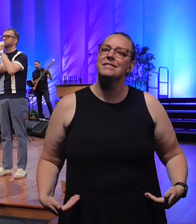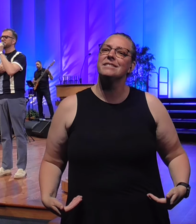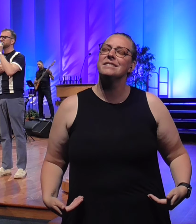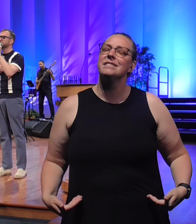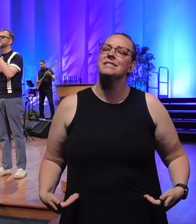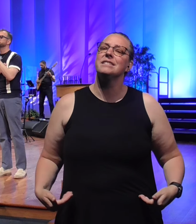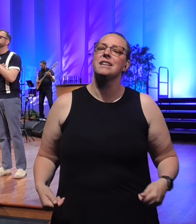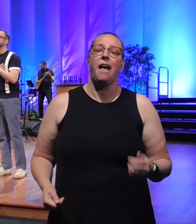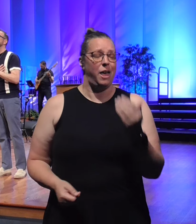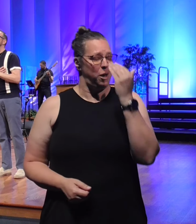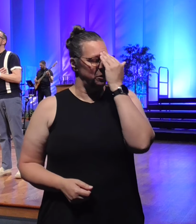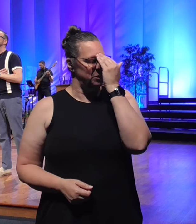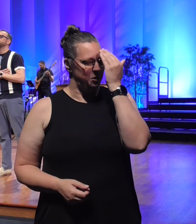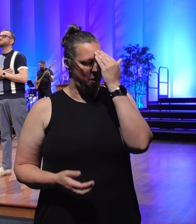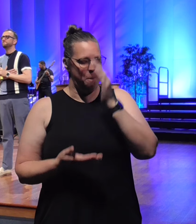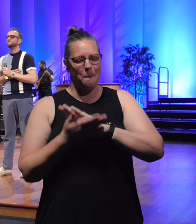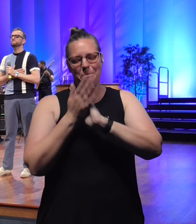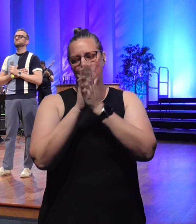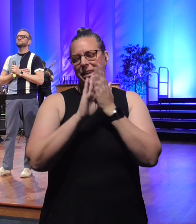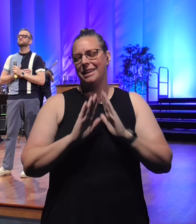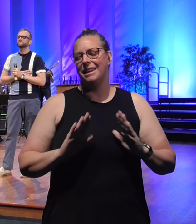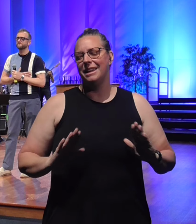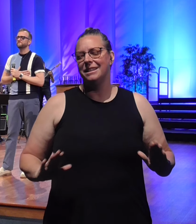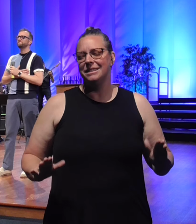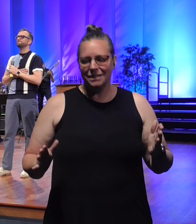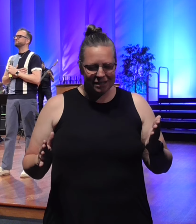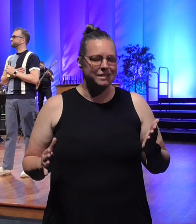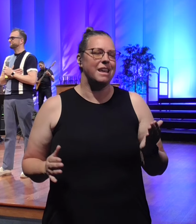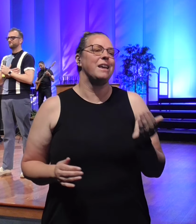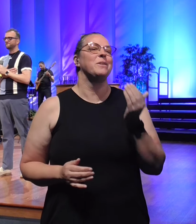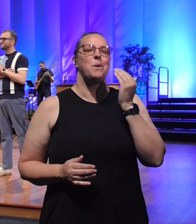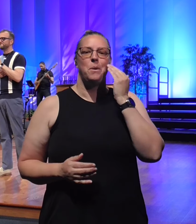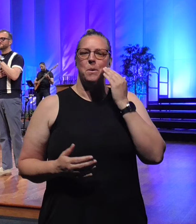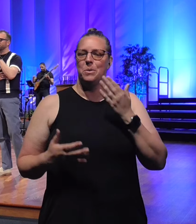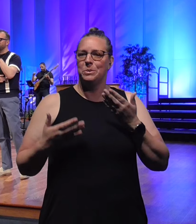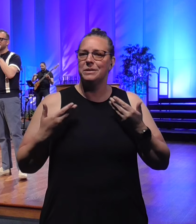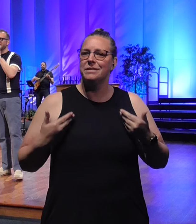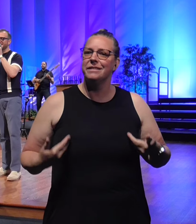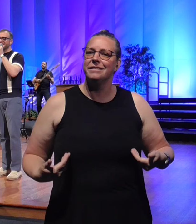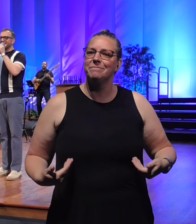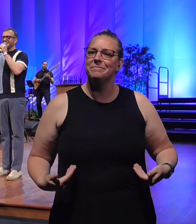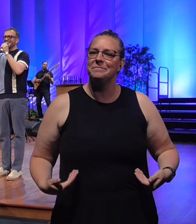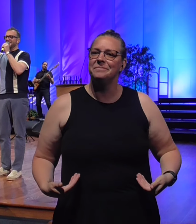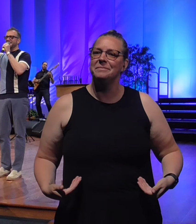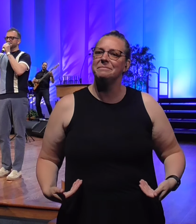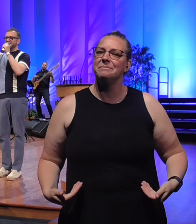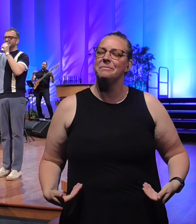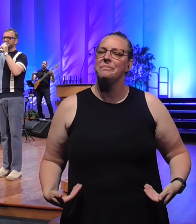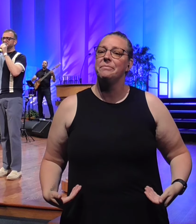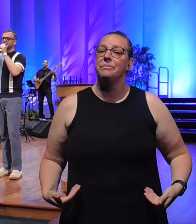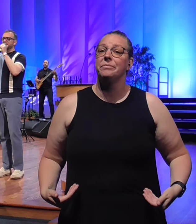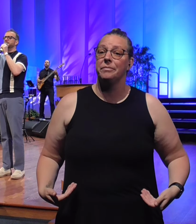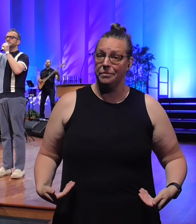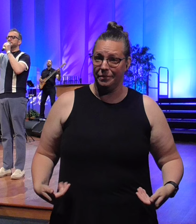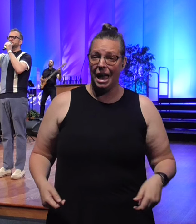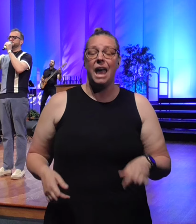name. Knowing peace still knows my name. And